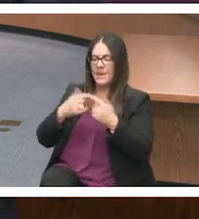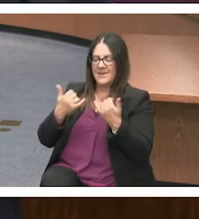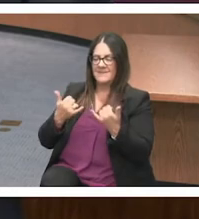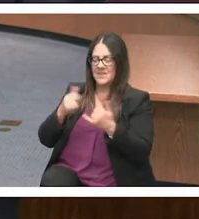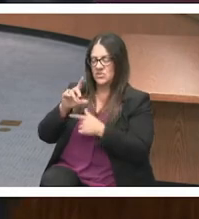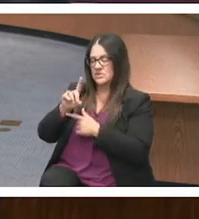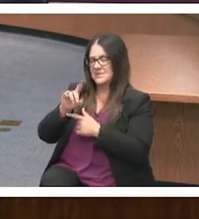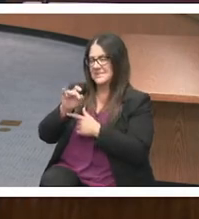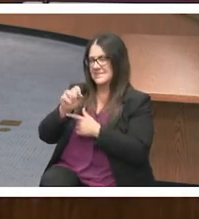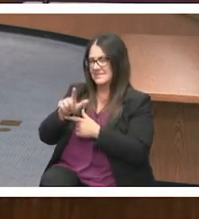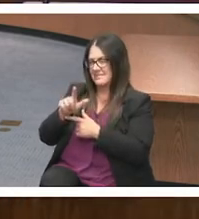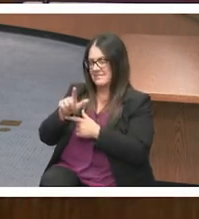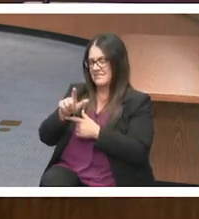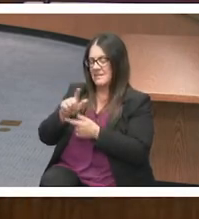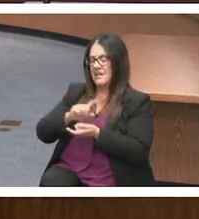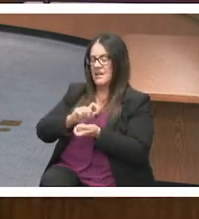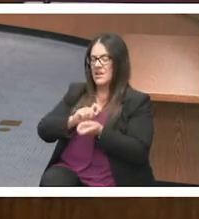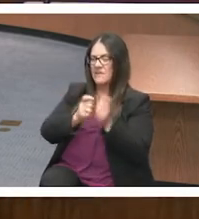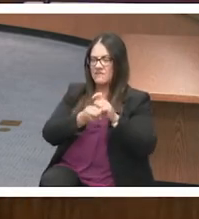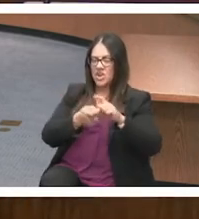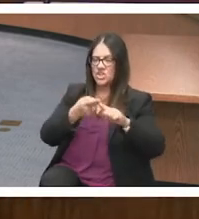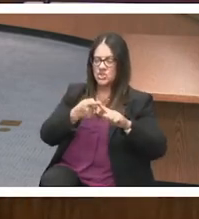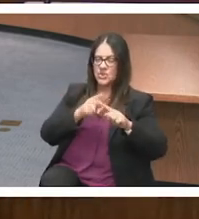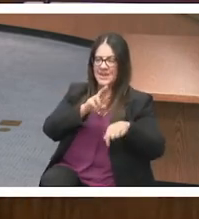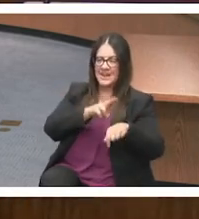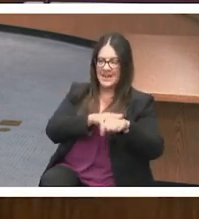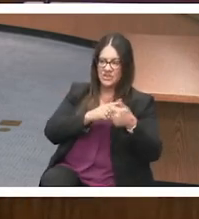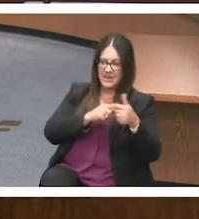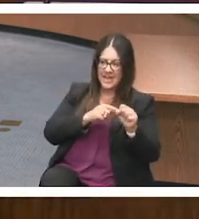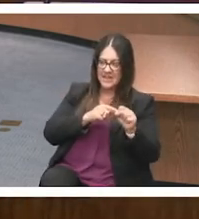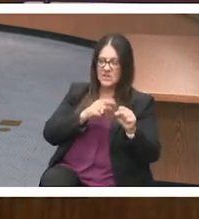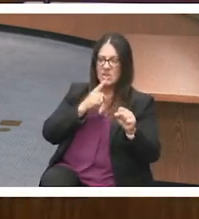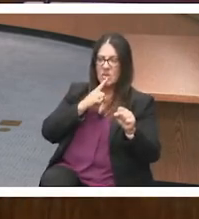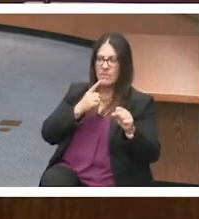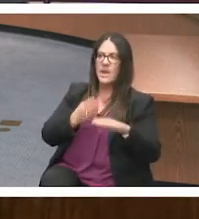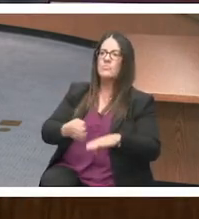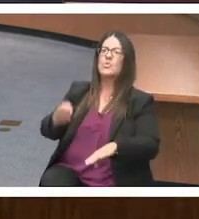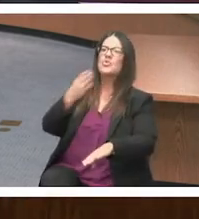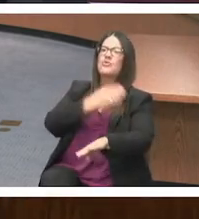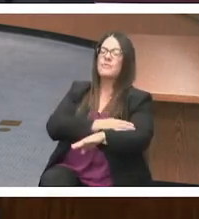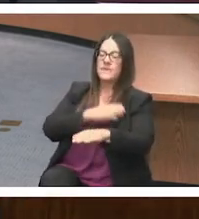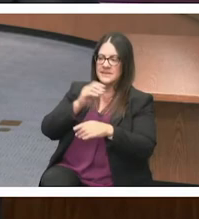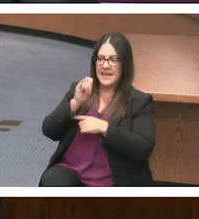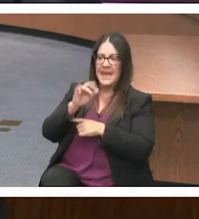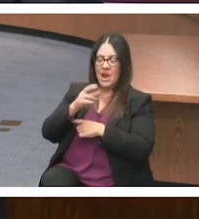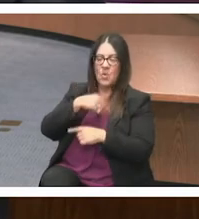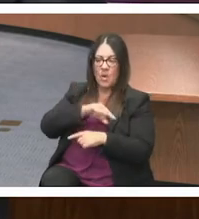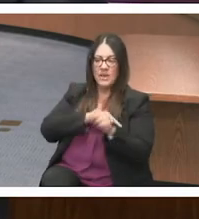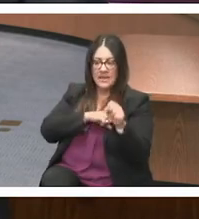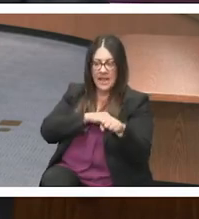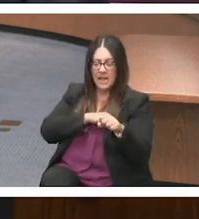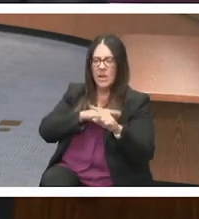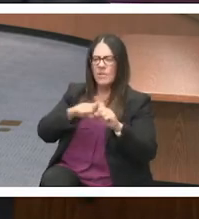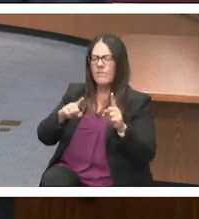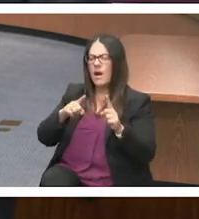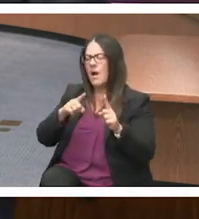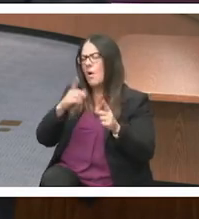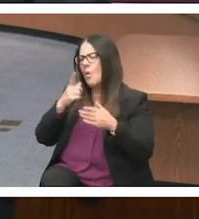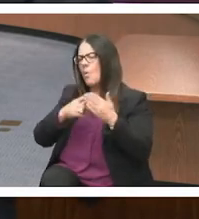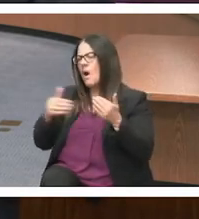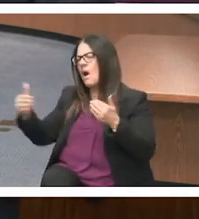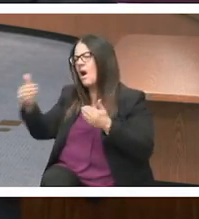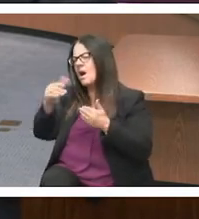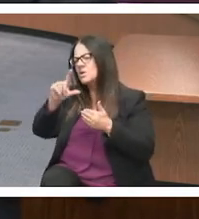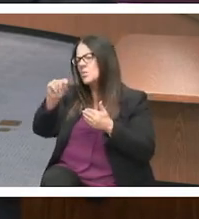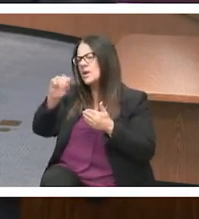technology right now to natural gas, there would be huge air quality improvements. But then what does that look like in 2040